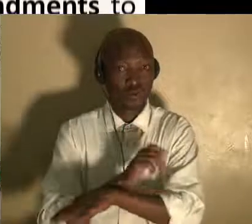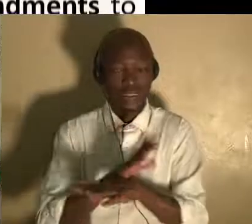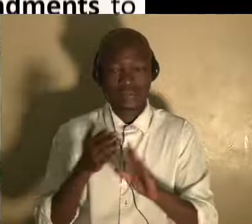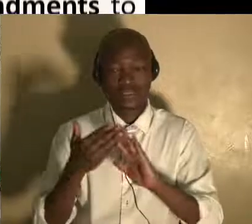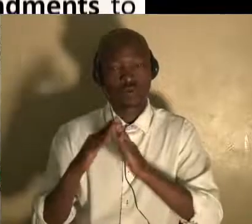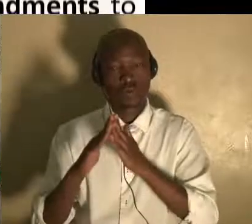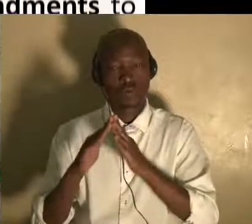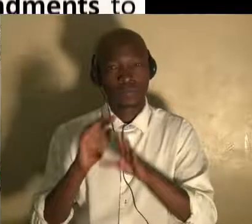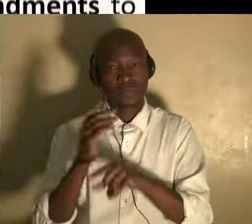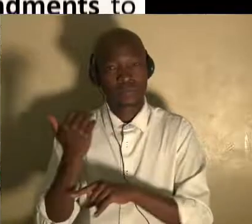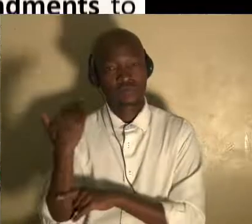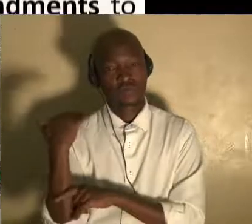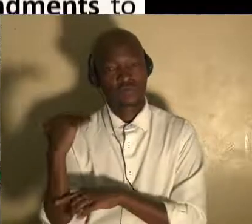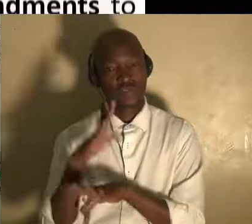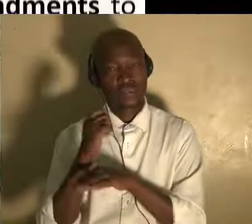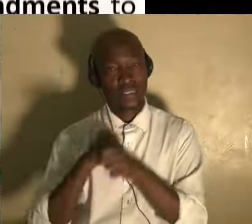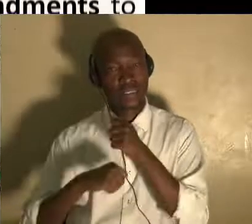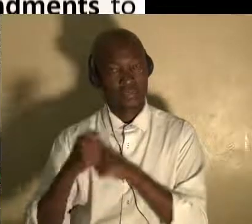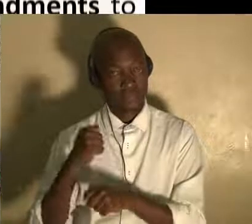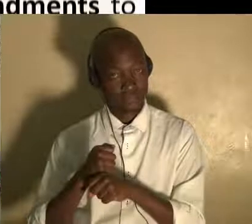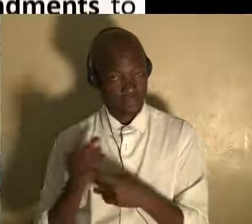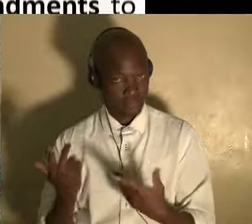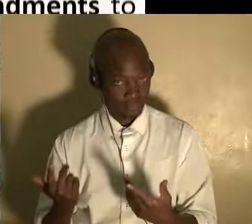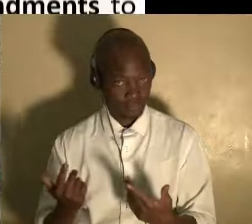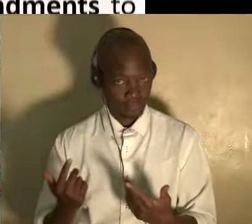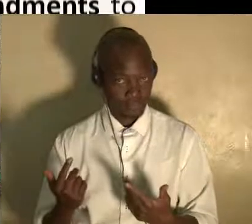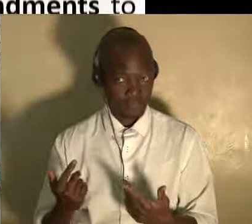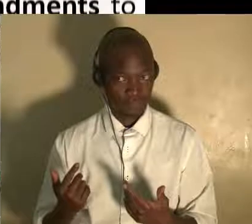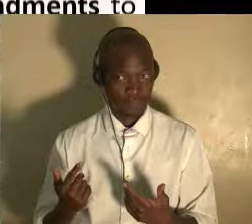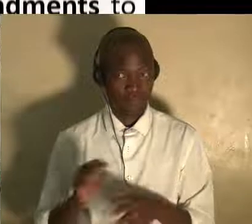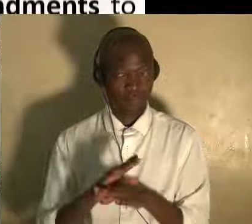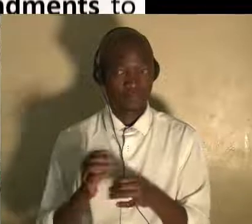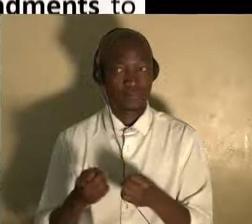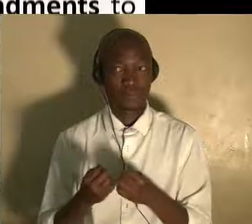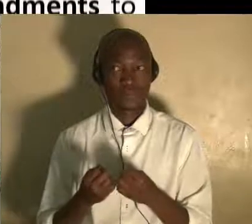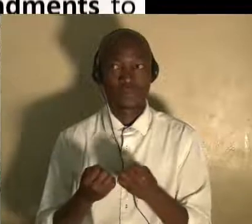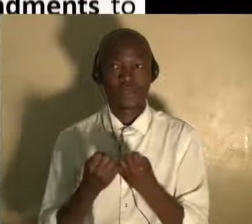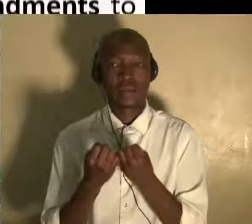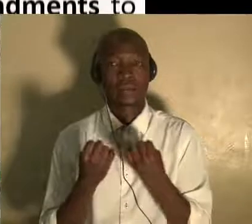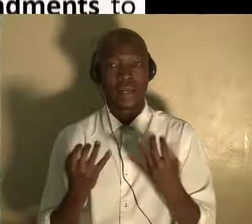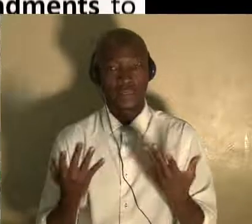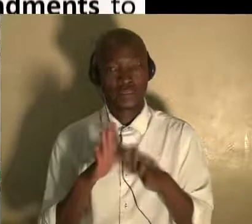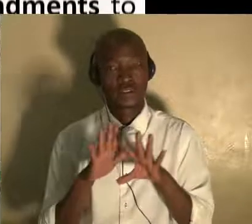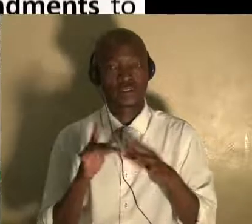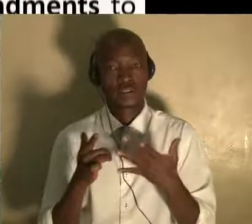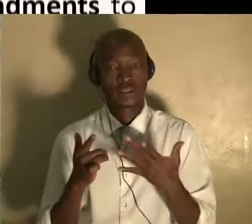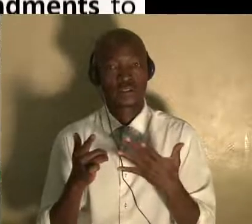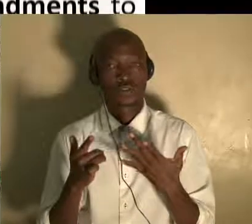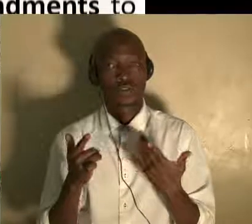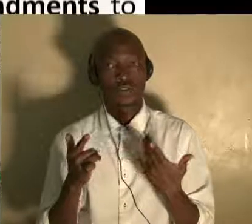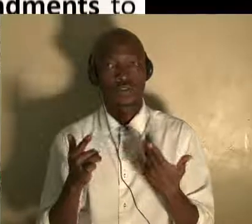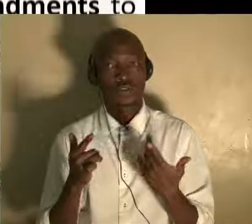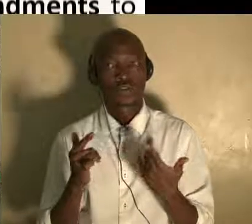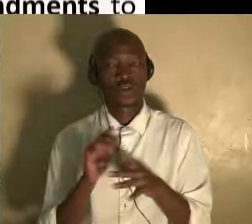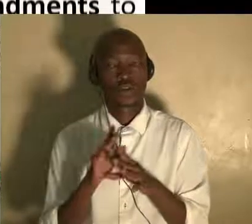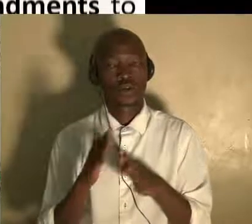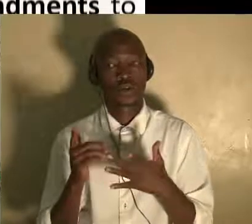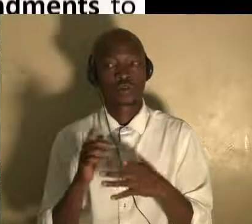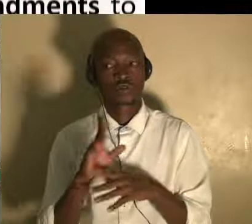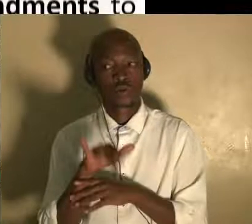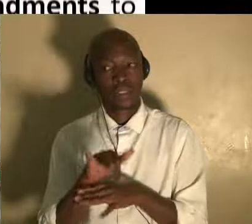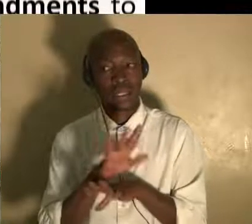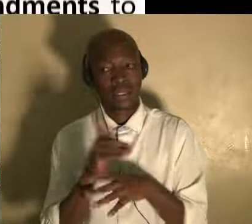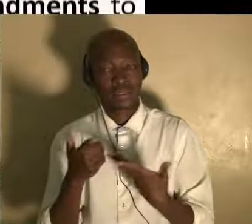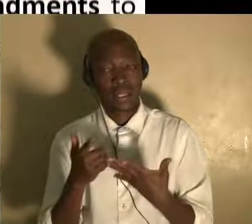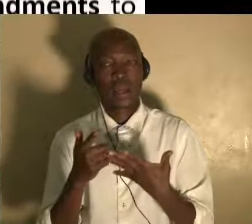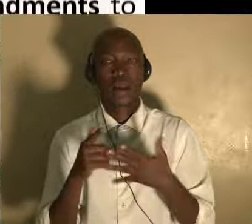year, there are several clauses that were extracted so that the parliament can